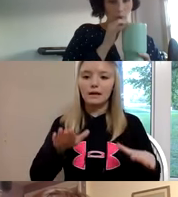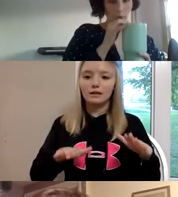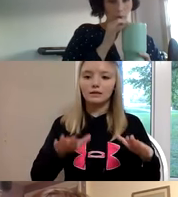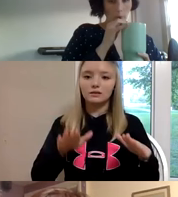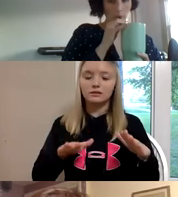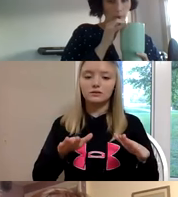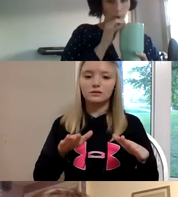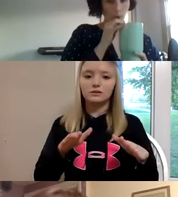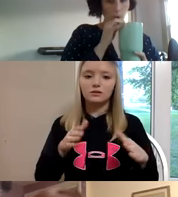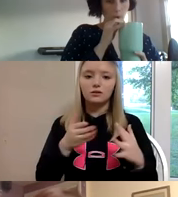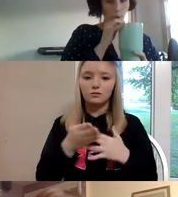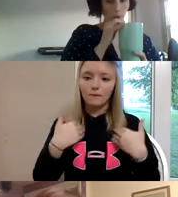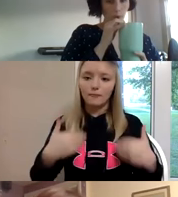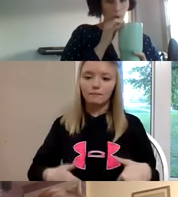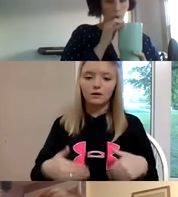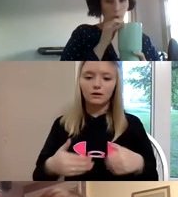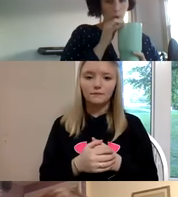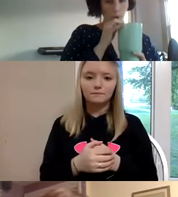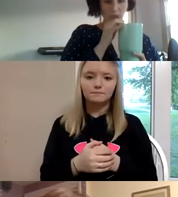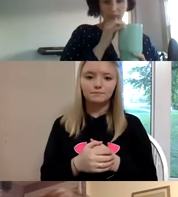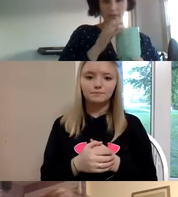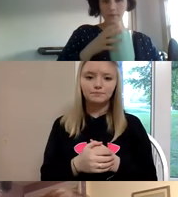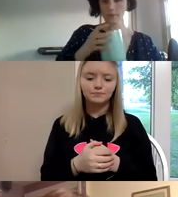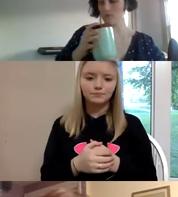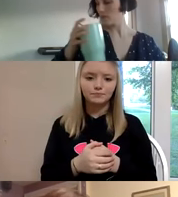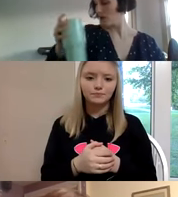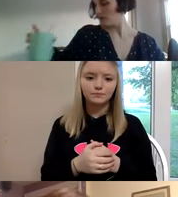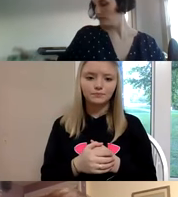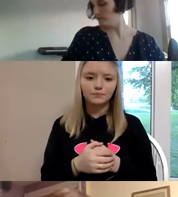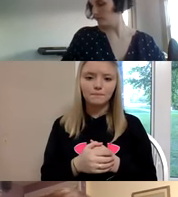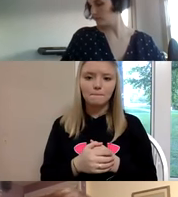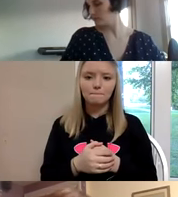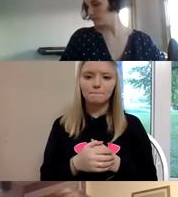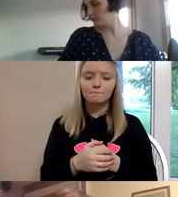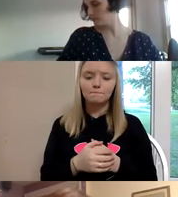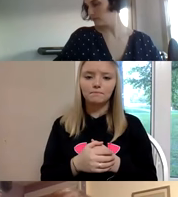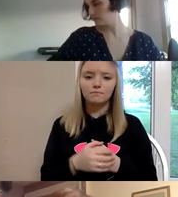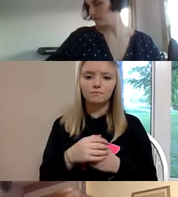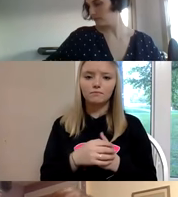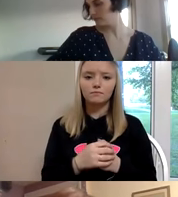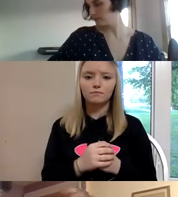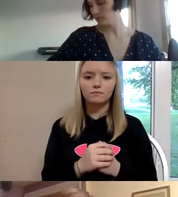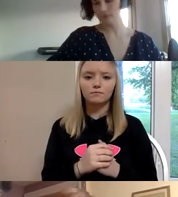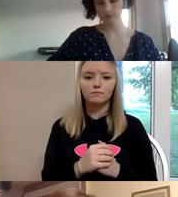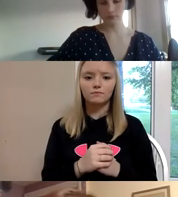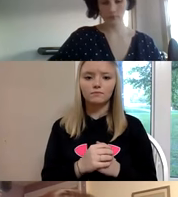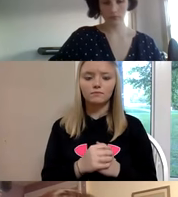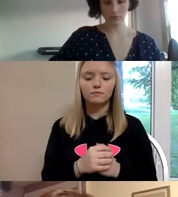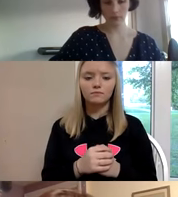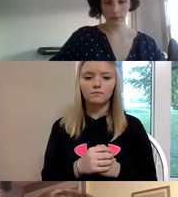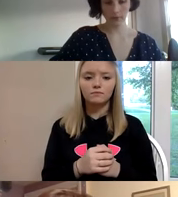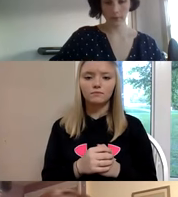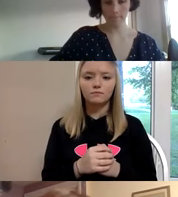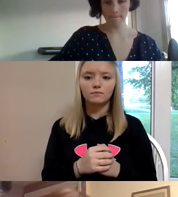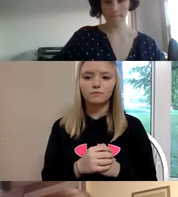through their pivot points of trying to create homeostasis. And